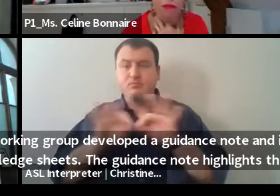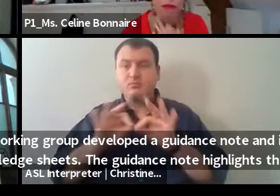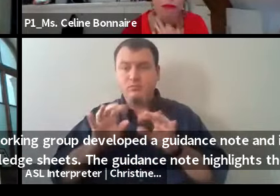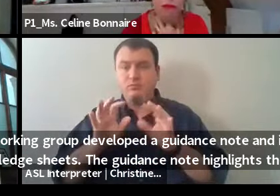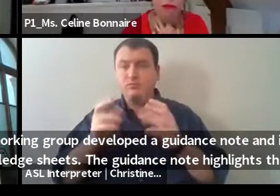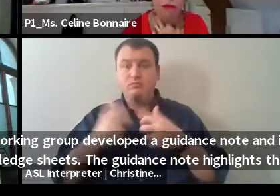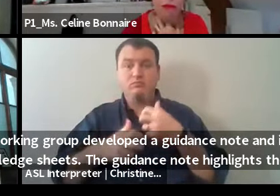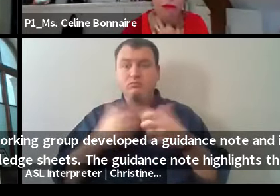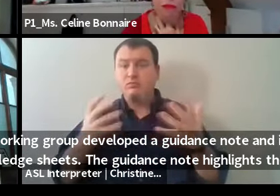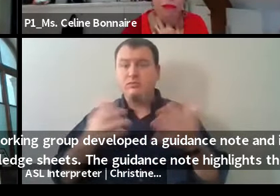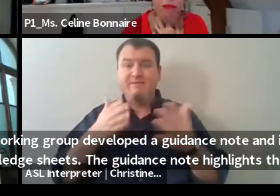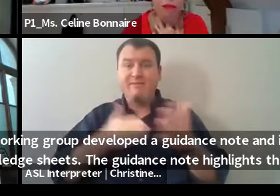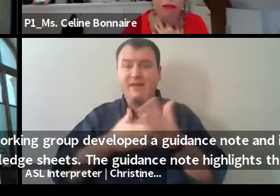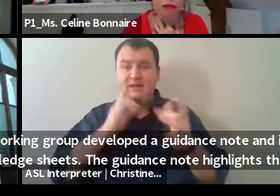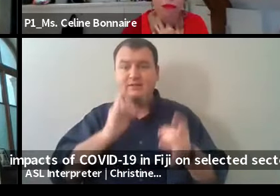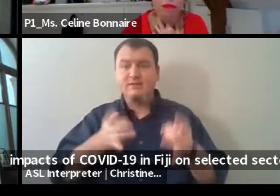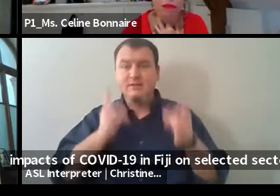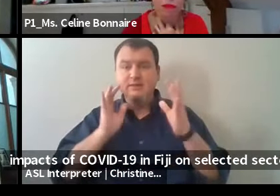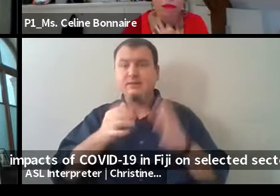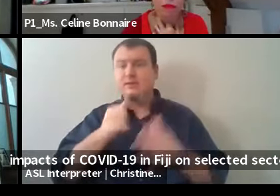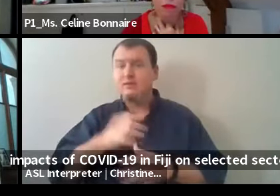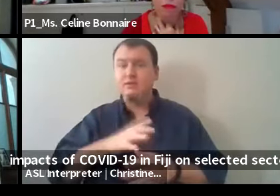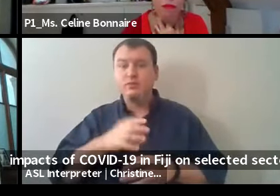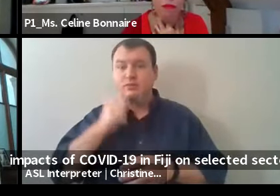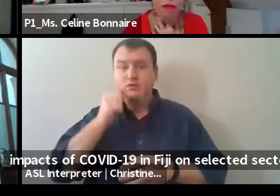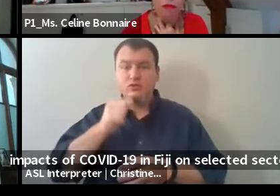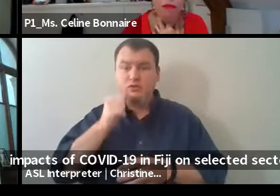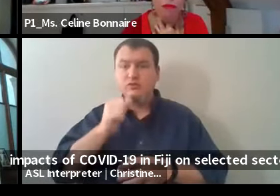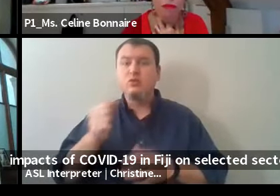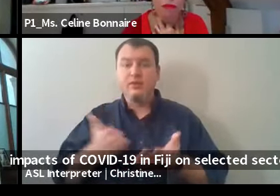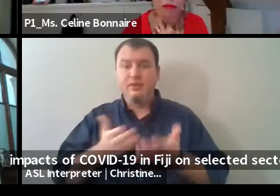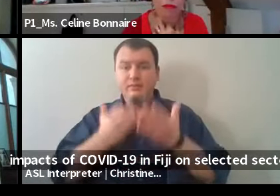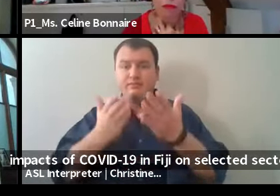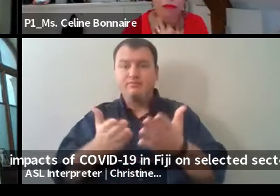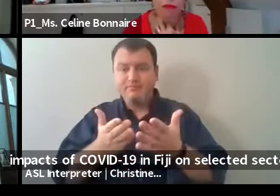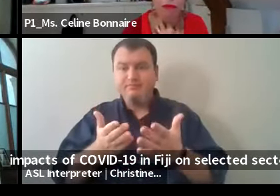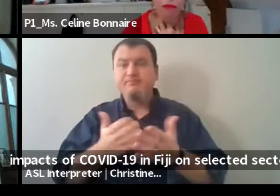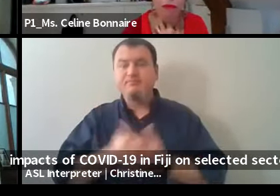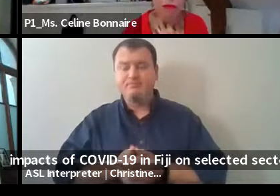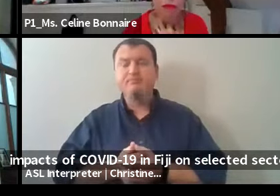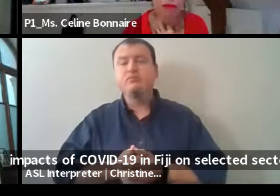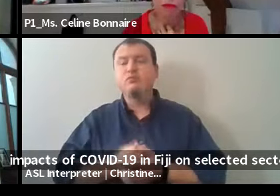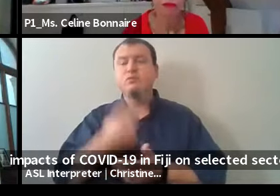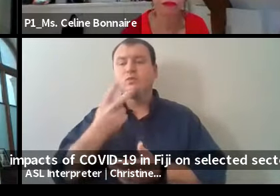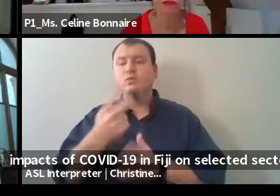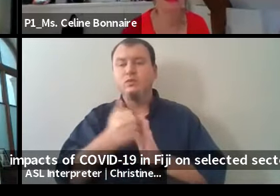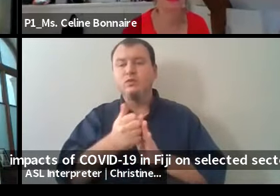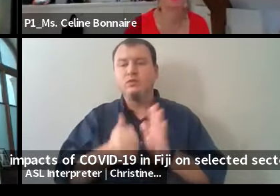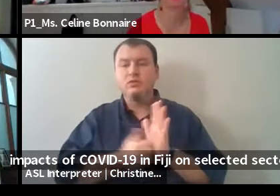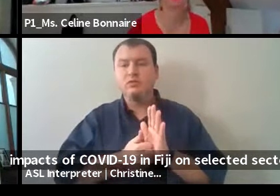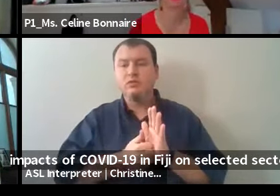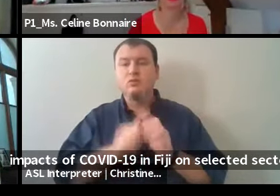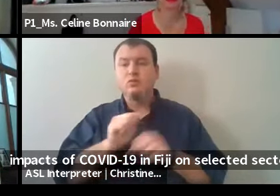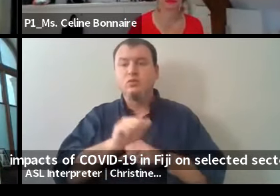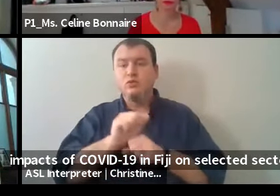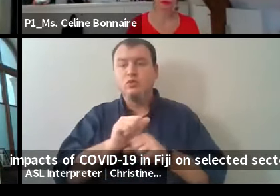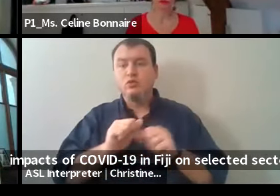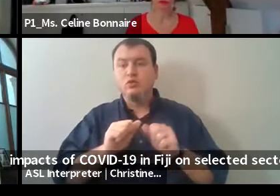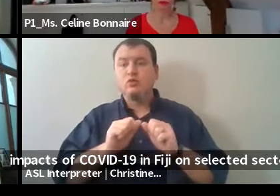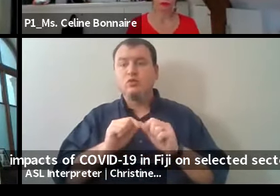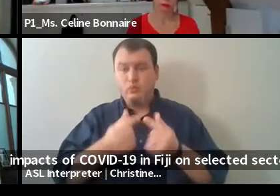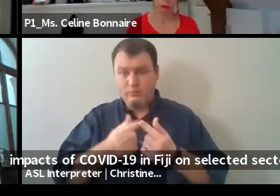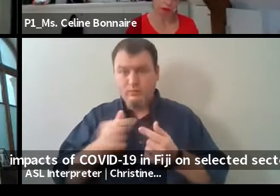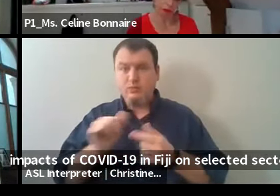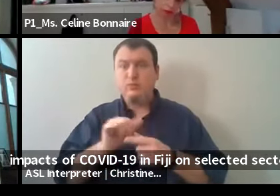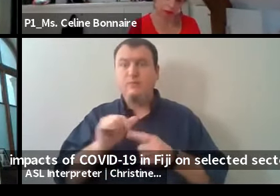women and girls, with brief analysis and recommendations. Two, a gender-based violence working group was also formed under the